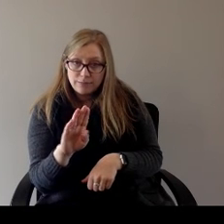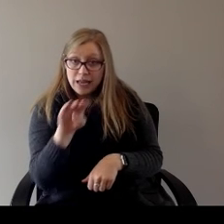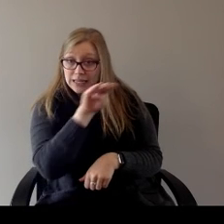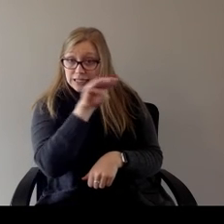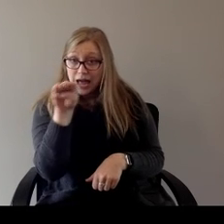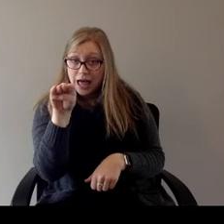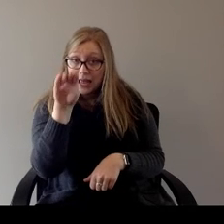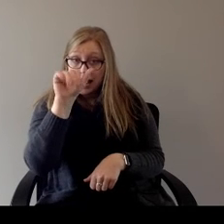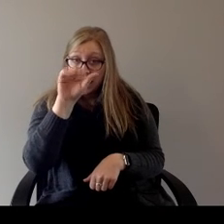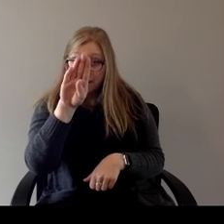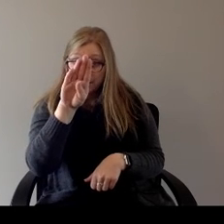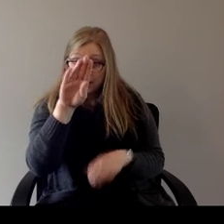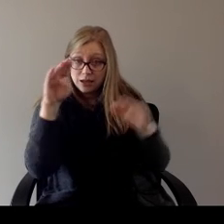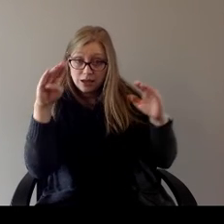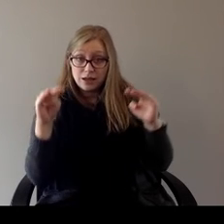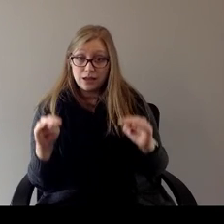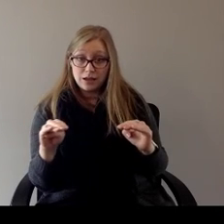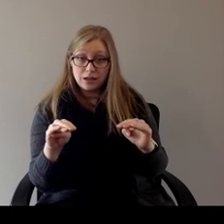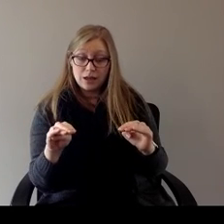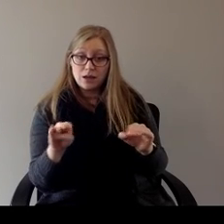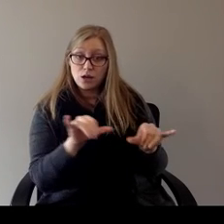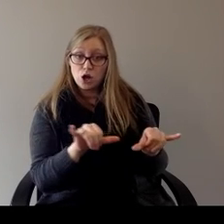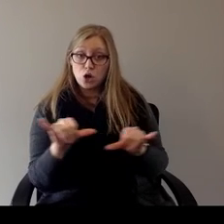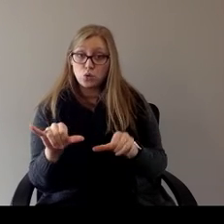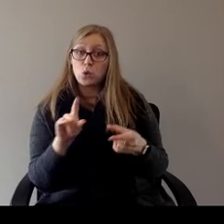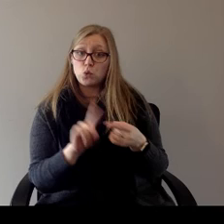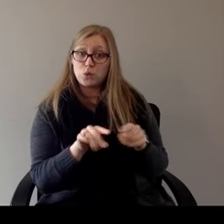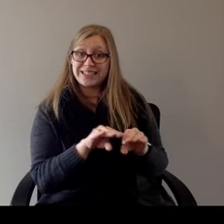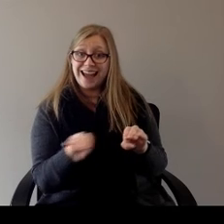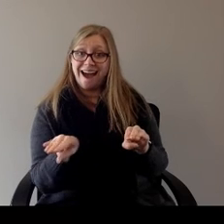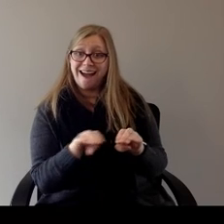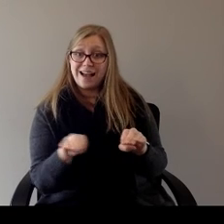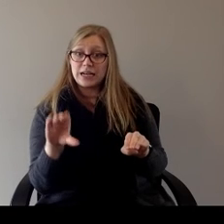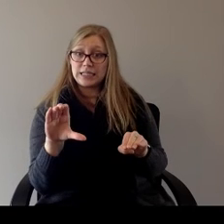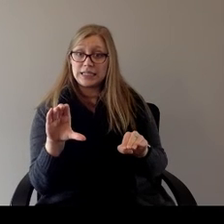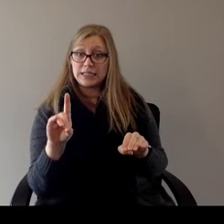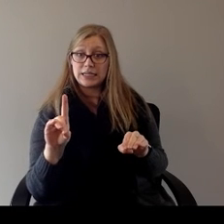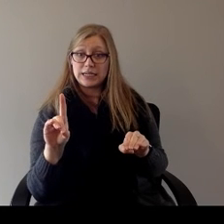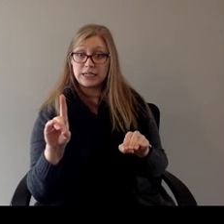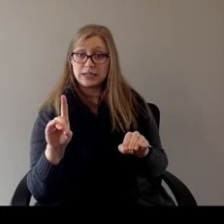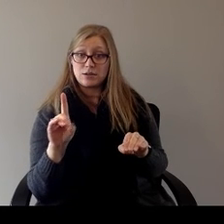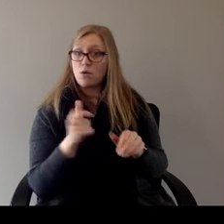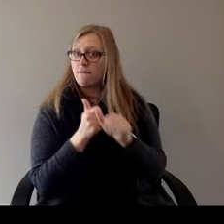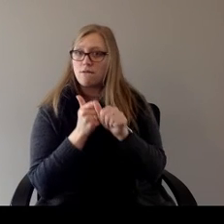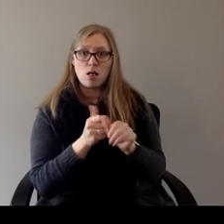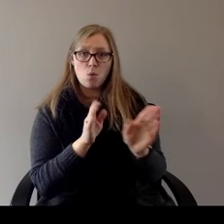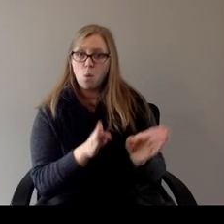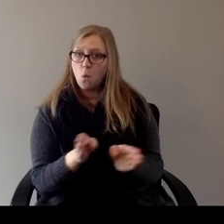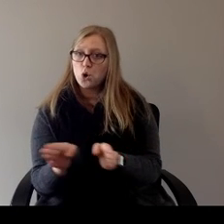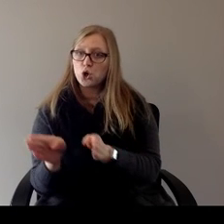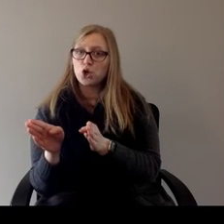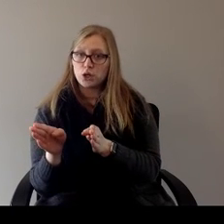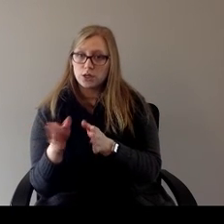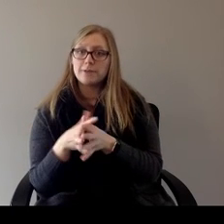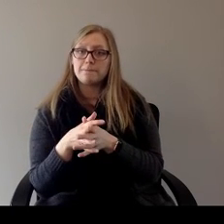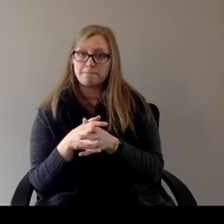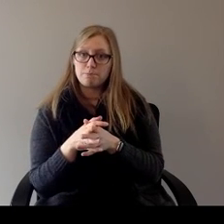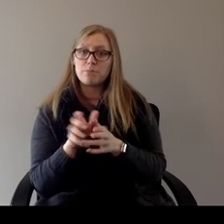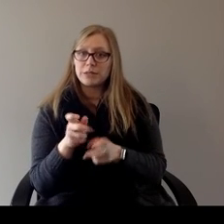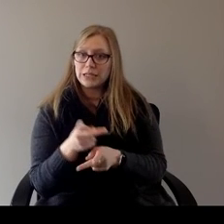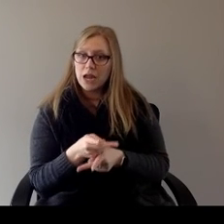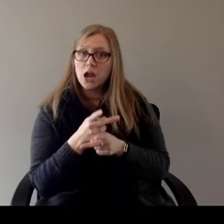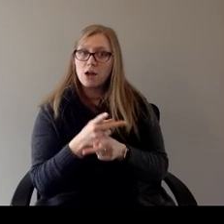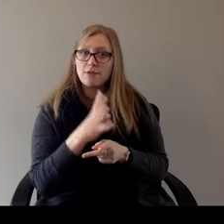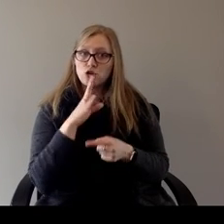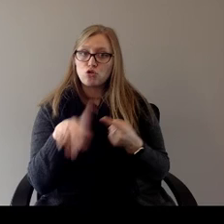congruent to side CD. And I'm just going in the order here. Remember, orders, we got to be very careful when we're talking